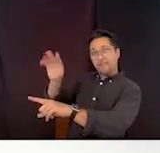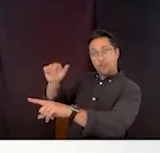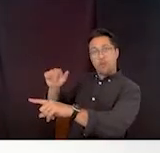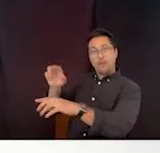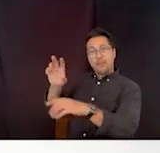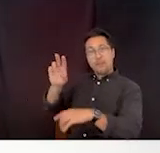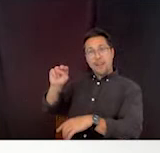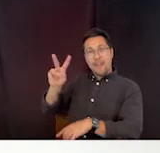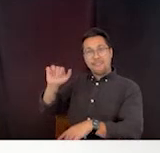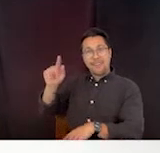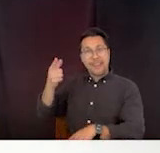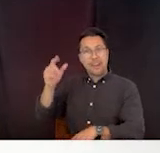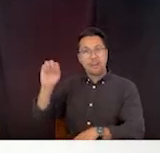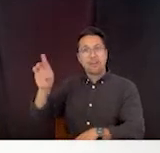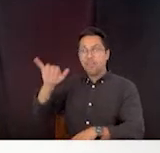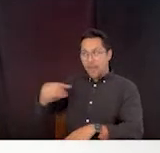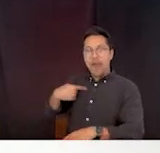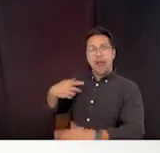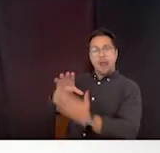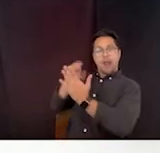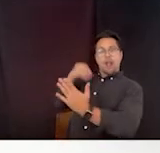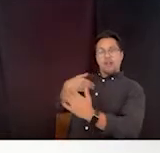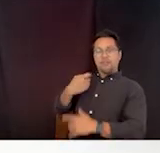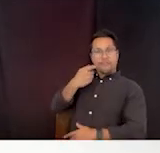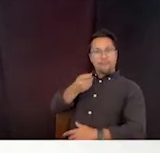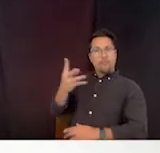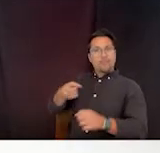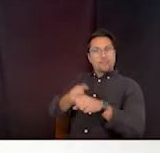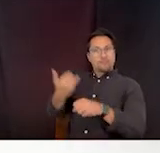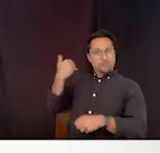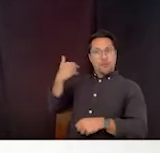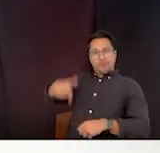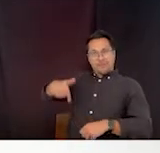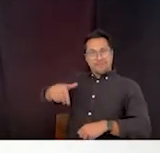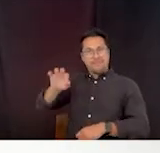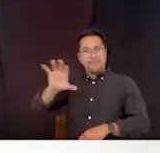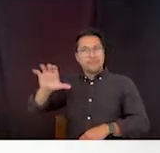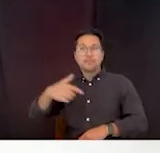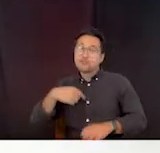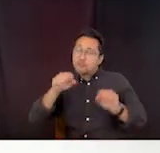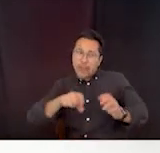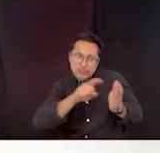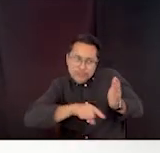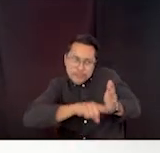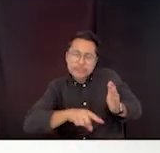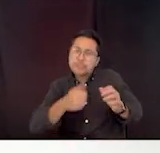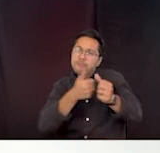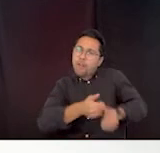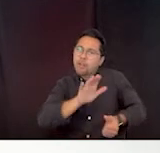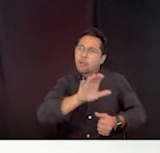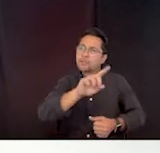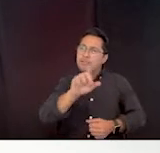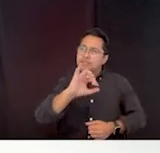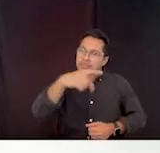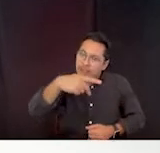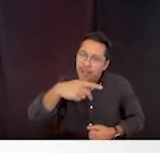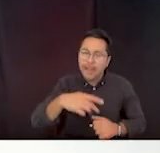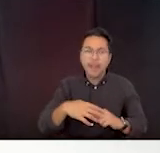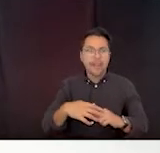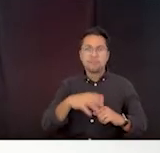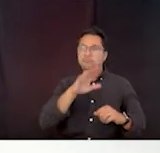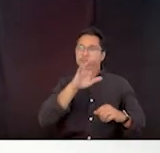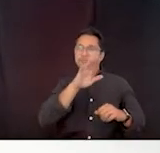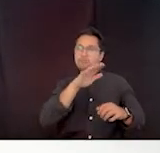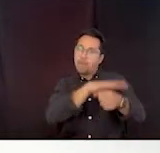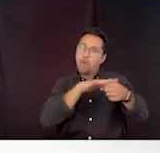Family Cafe a couple of years ago. So it's also a database you can search by your zip code for nonprofits and for other resources in your own community.